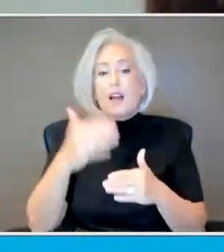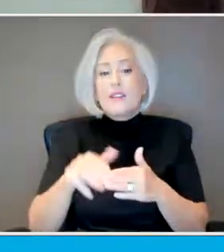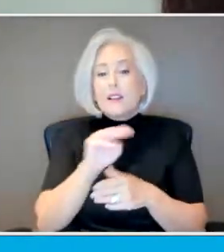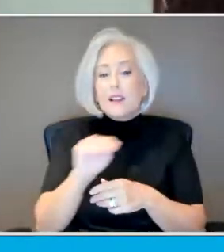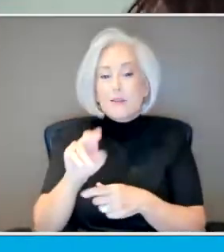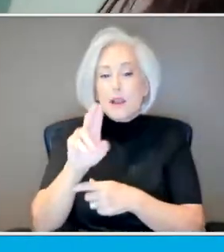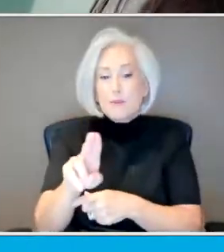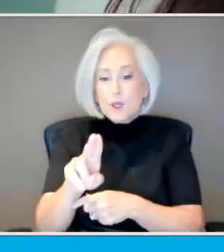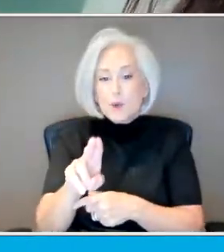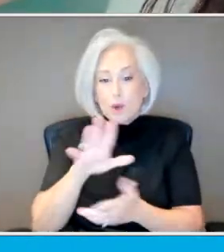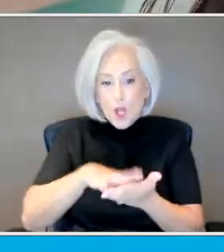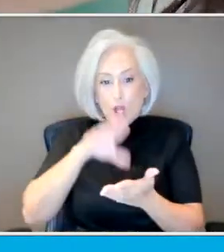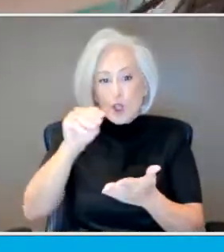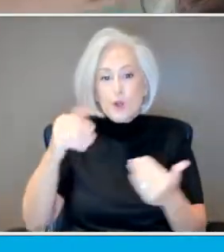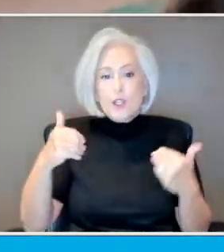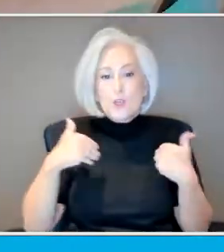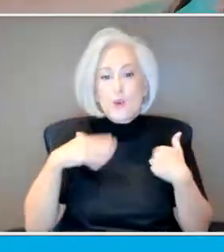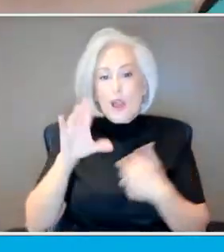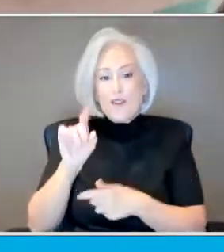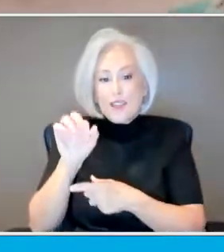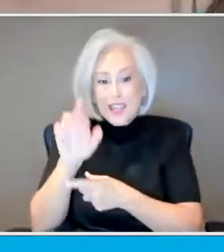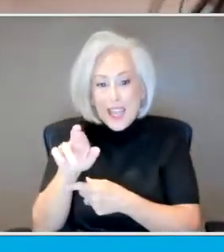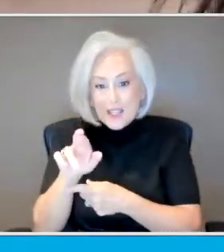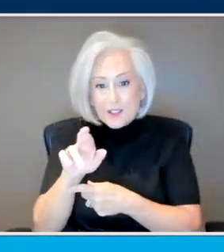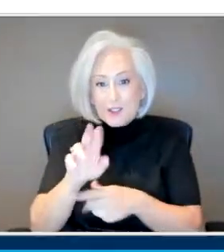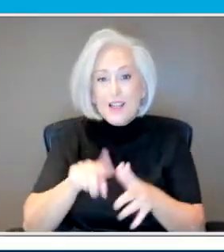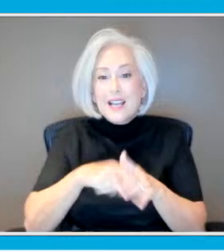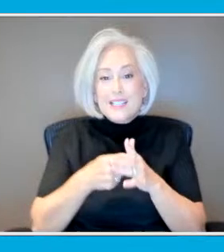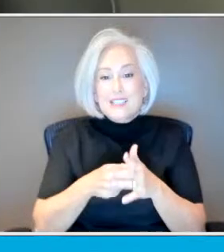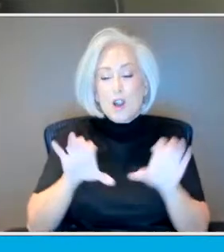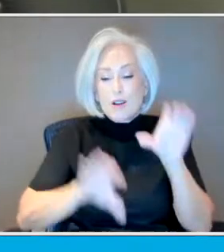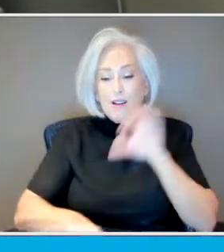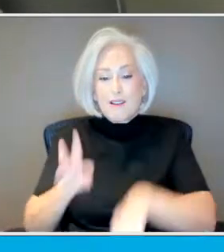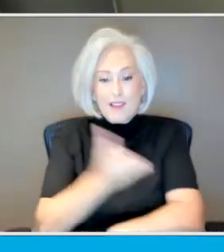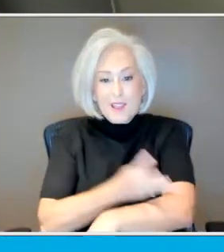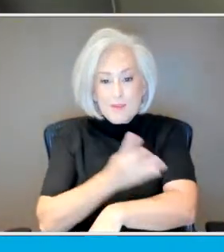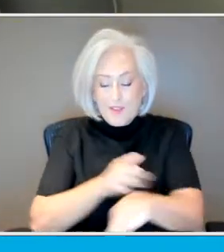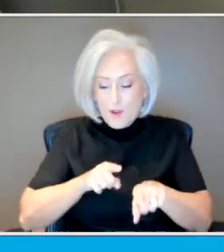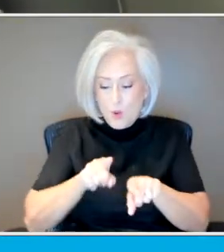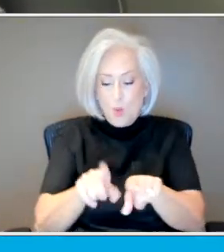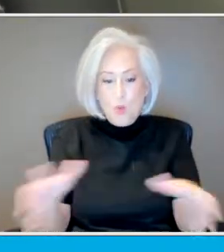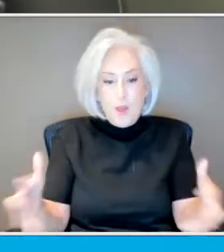have cancer and even starting chemo while pregnant. How